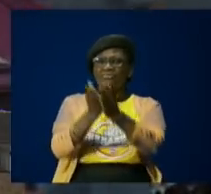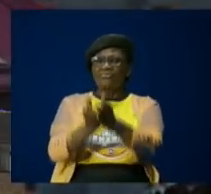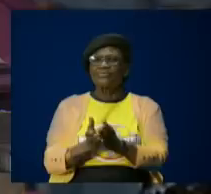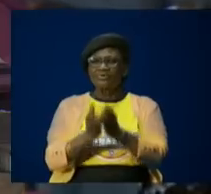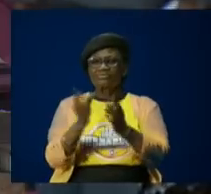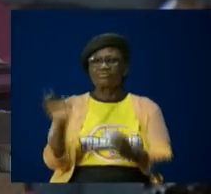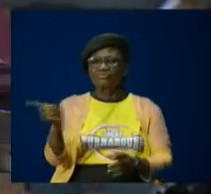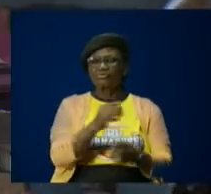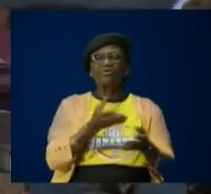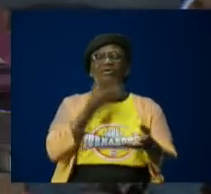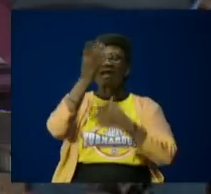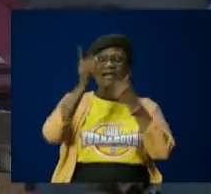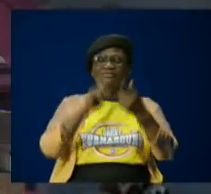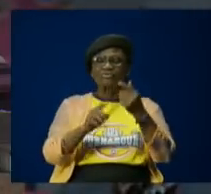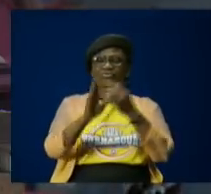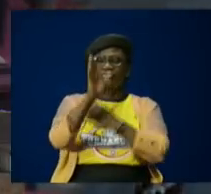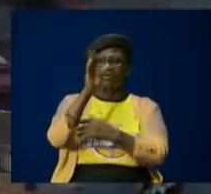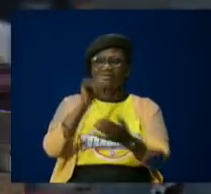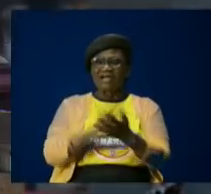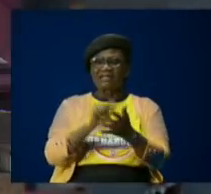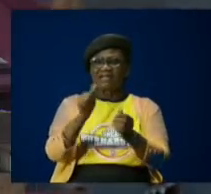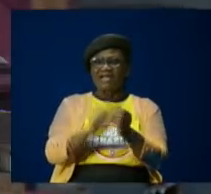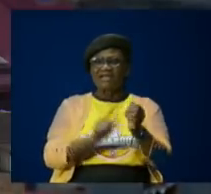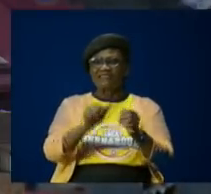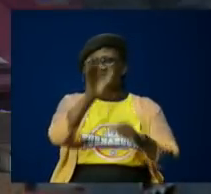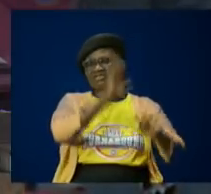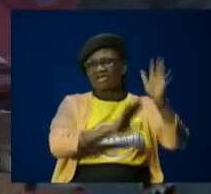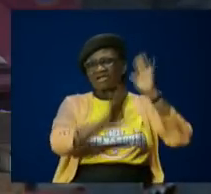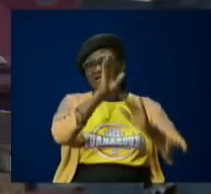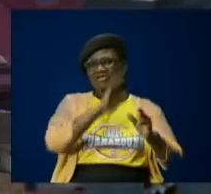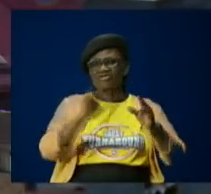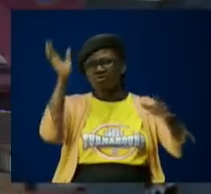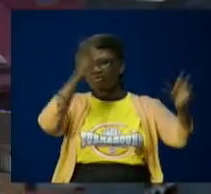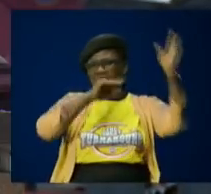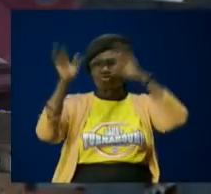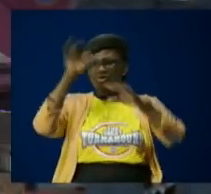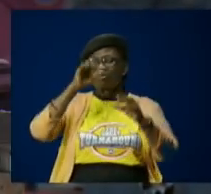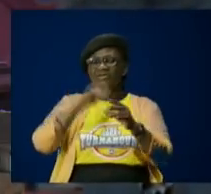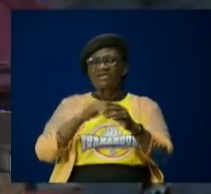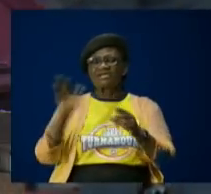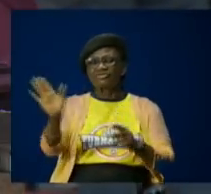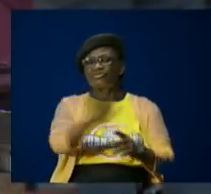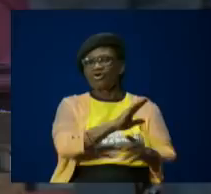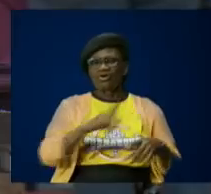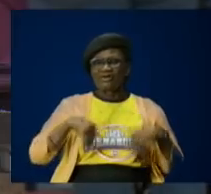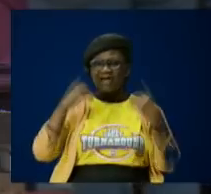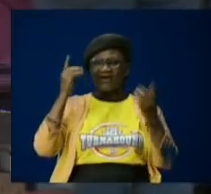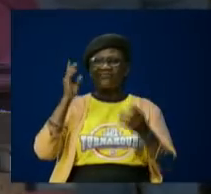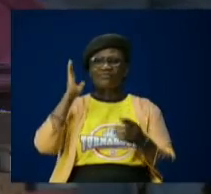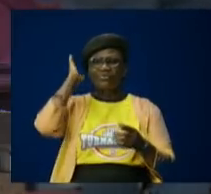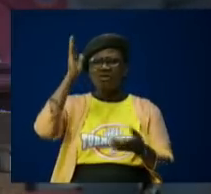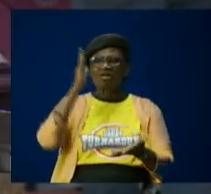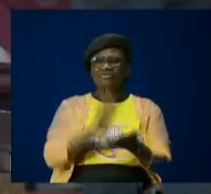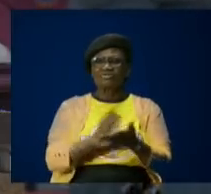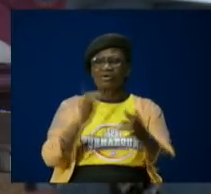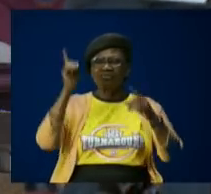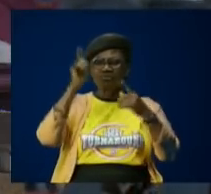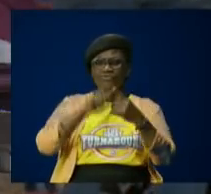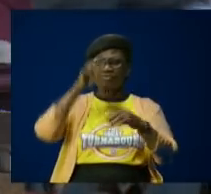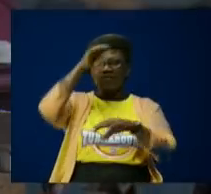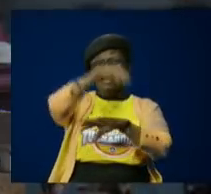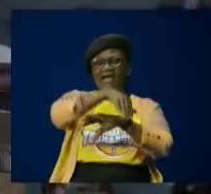You cry to God that every generational storm in your life will cease